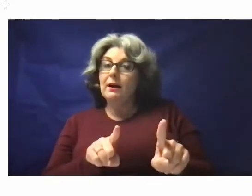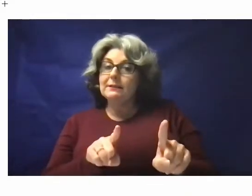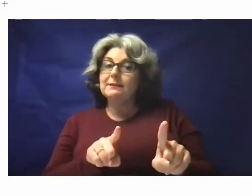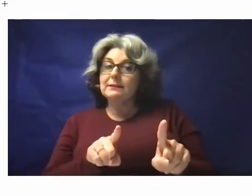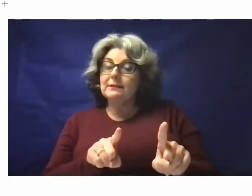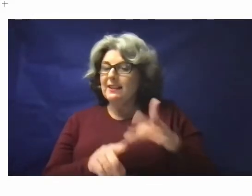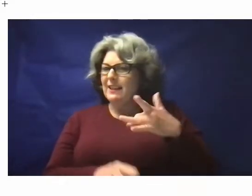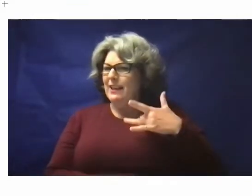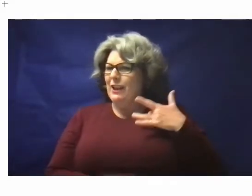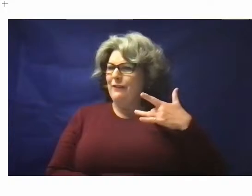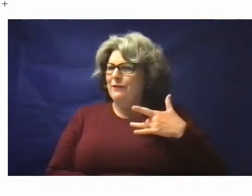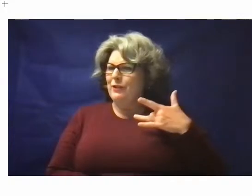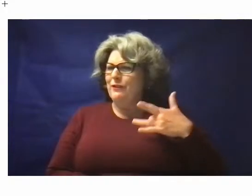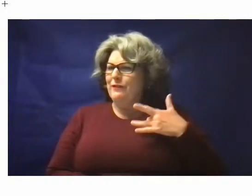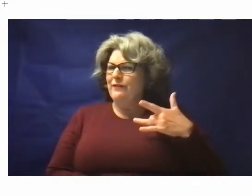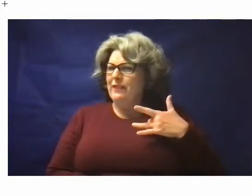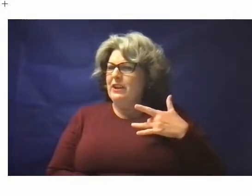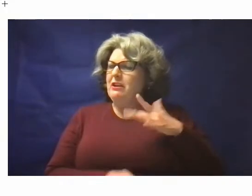feel like you've given enough